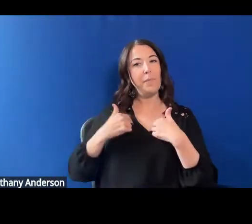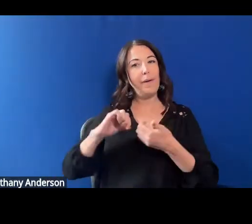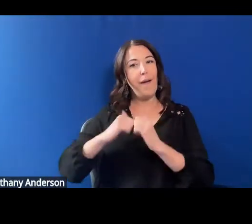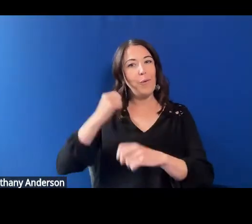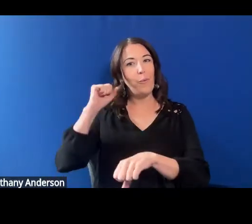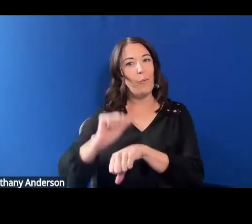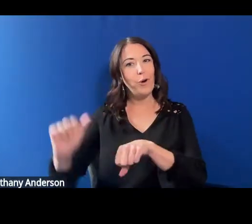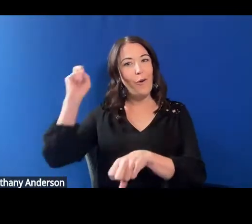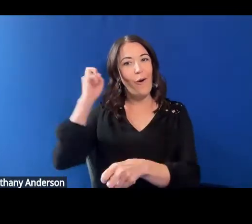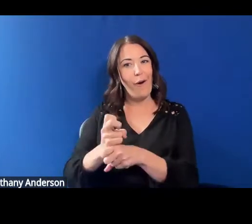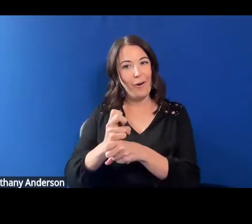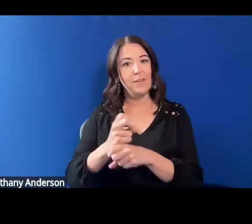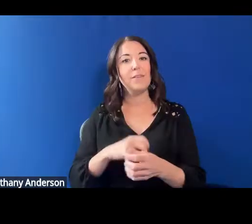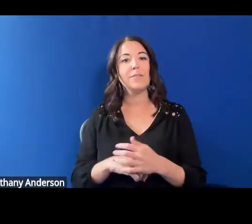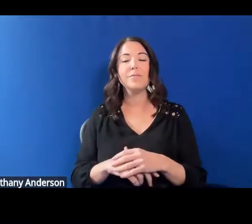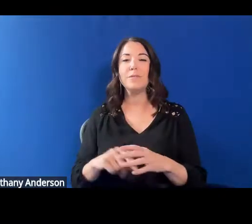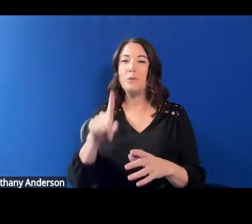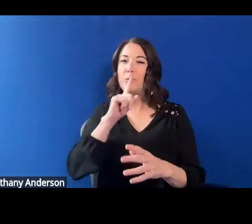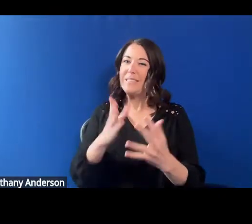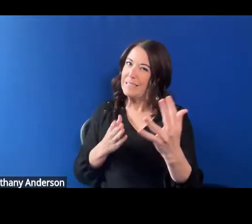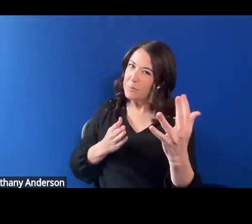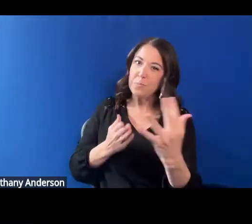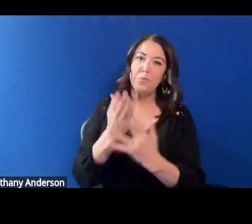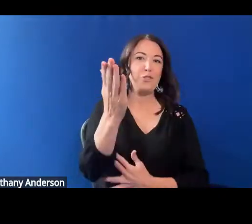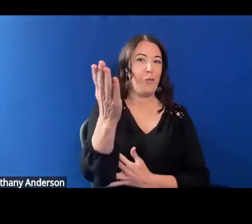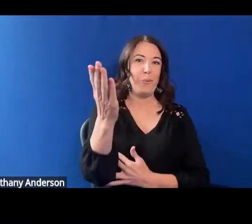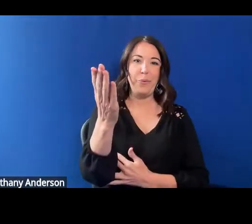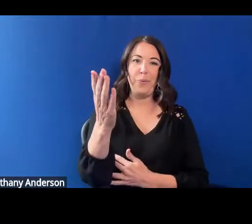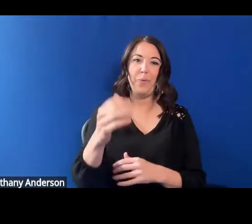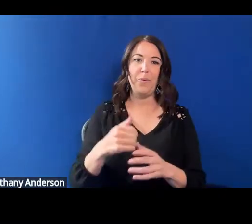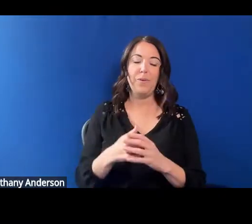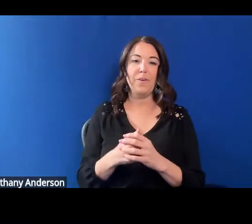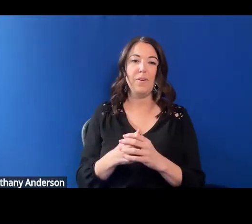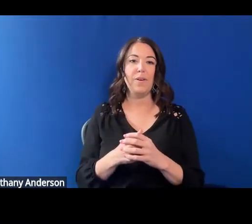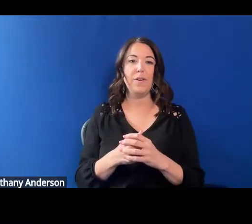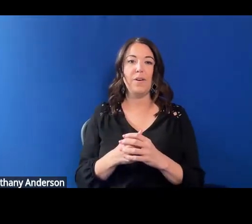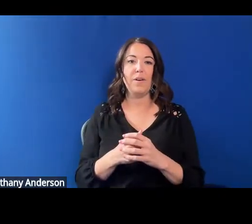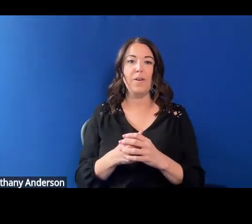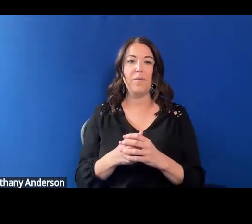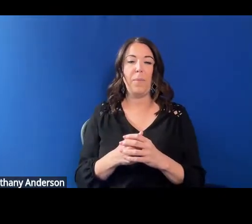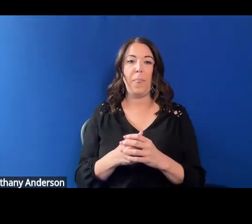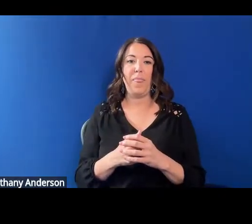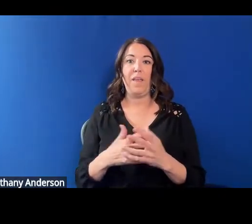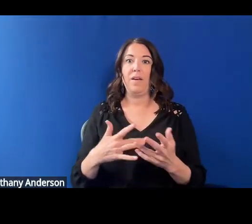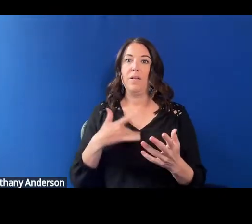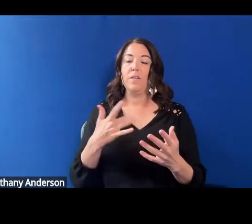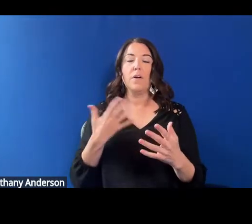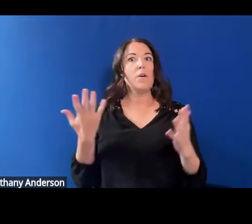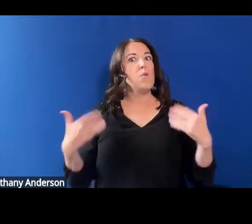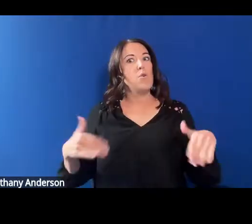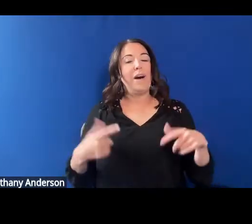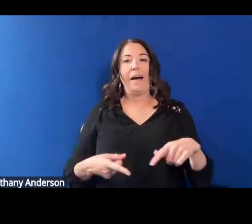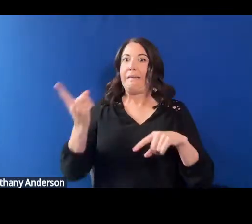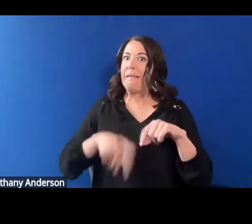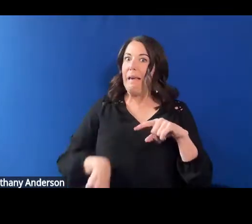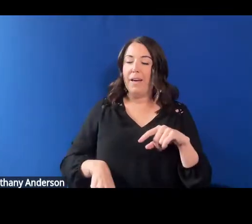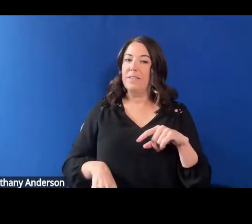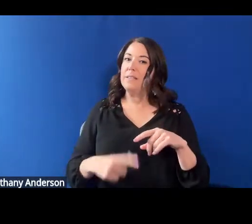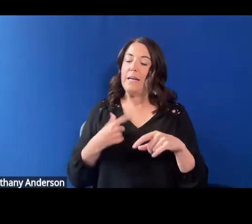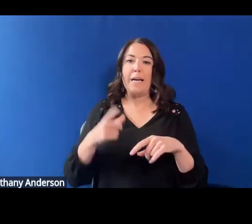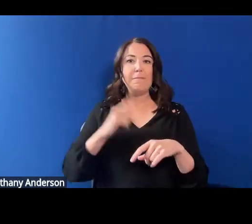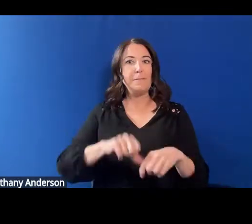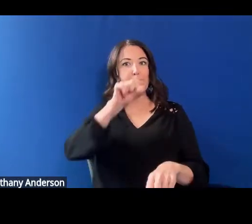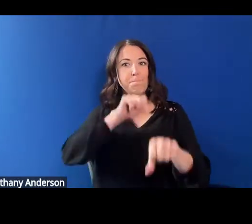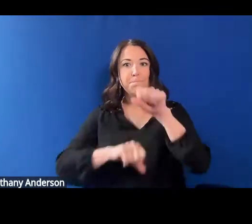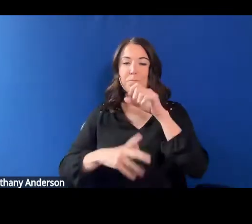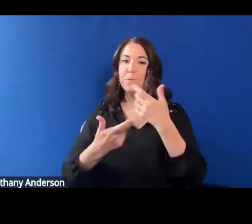and push through stuff even when you don't know if you can make it. And it's